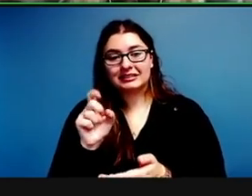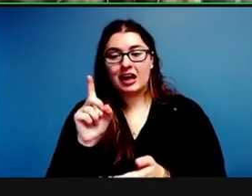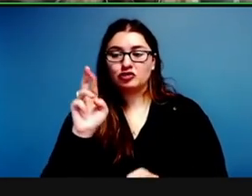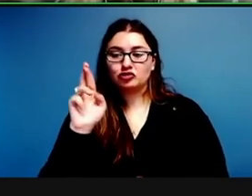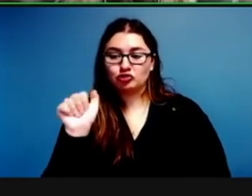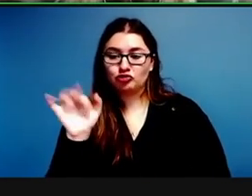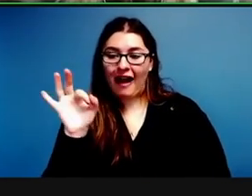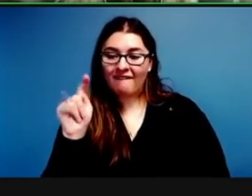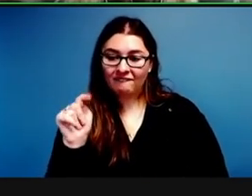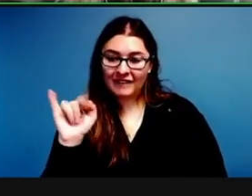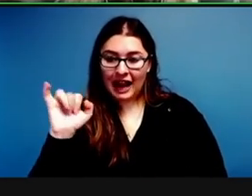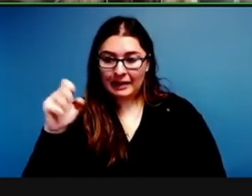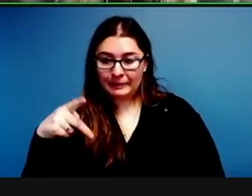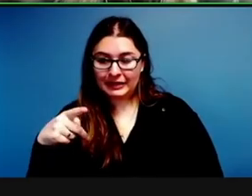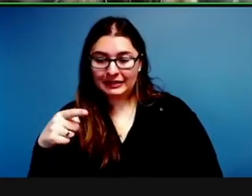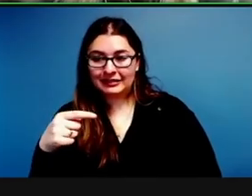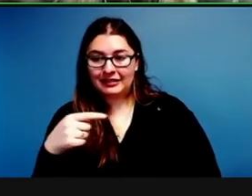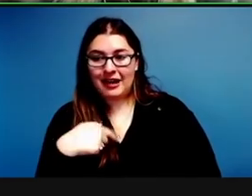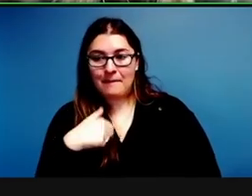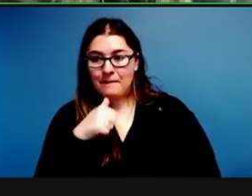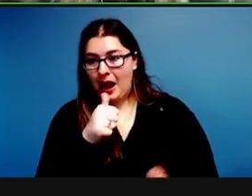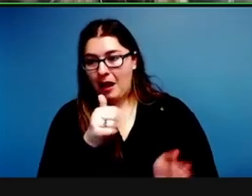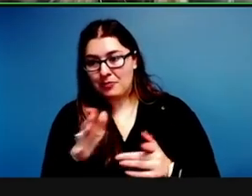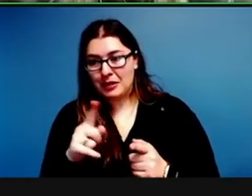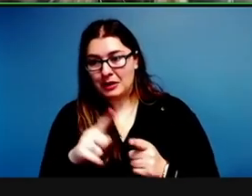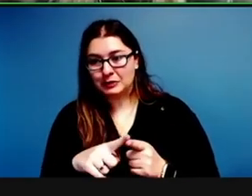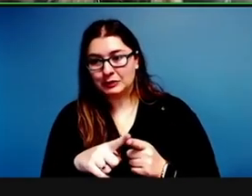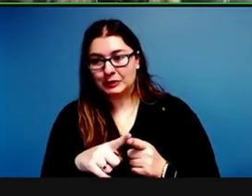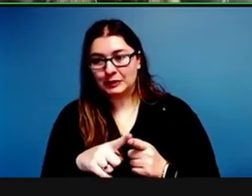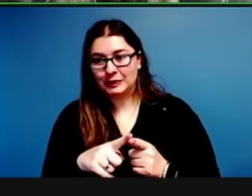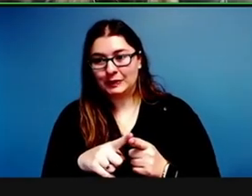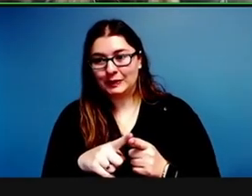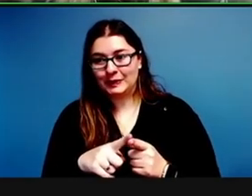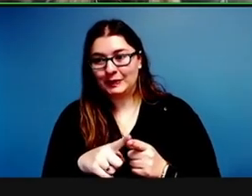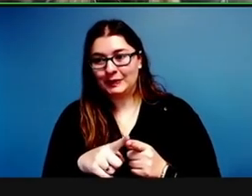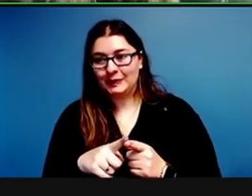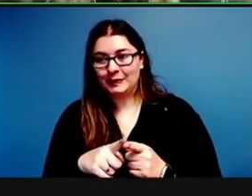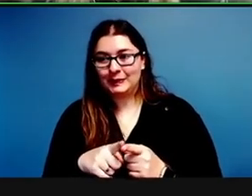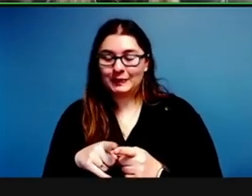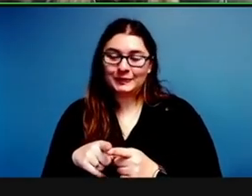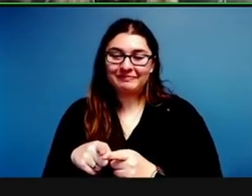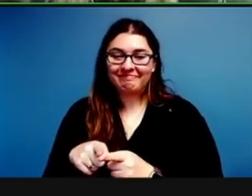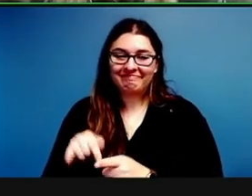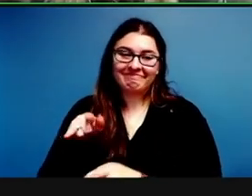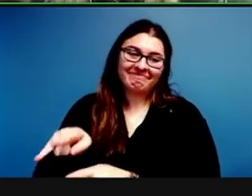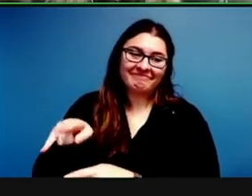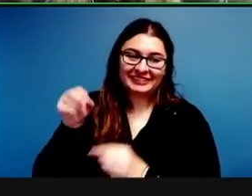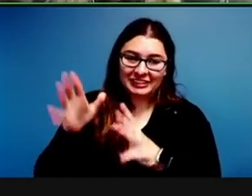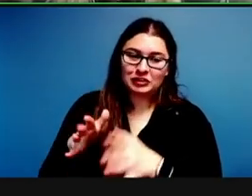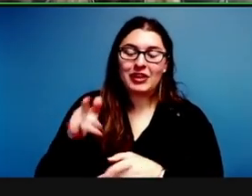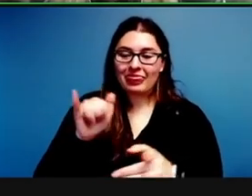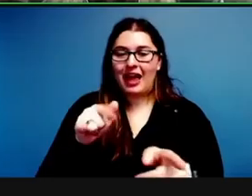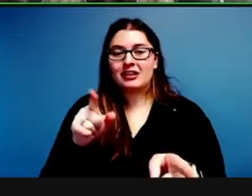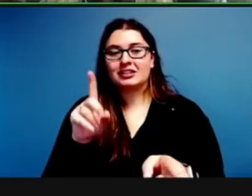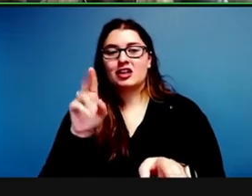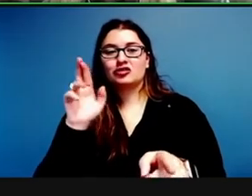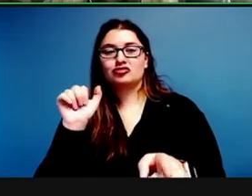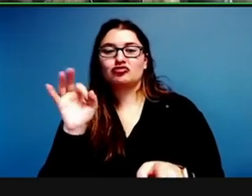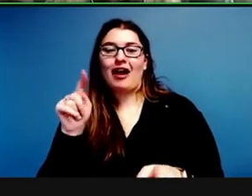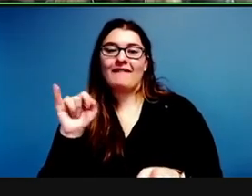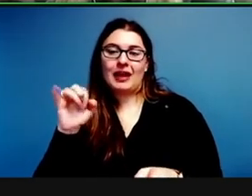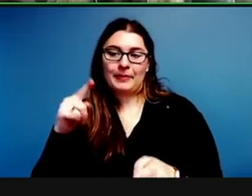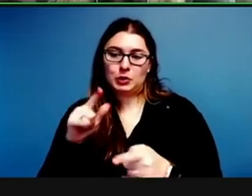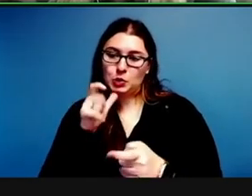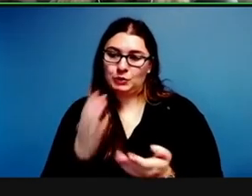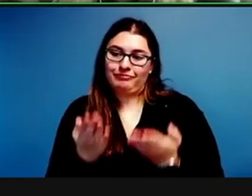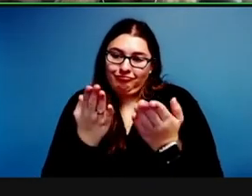IEP. So I'm not here to throw a teacher under the bus. This was a draft IEP that was presented to me, and